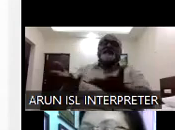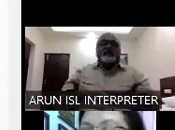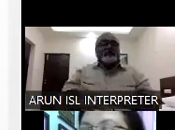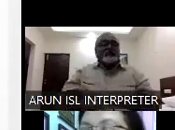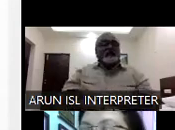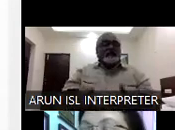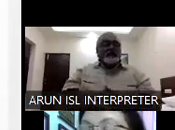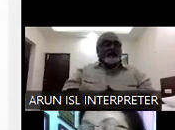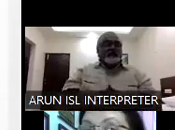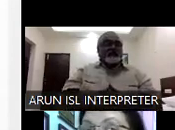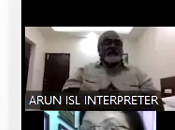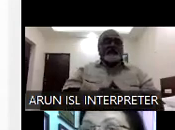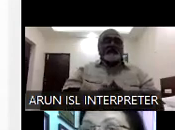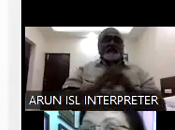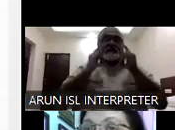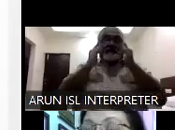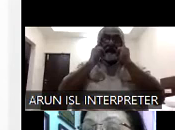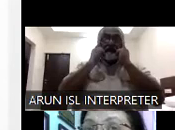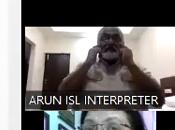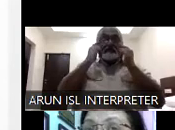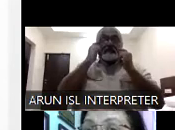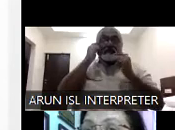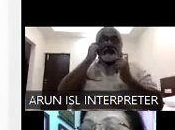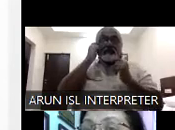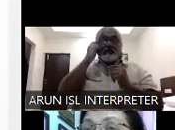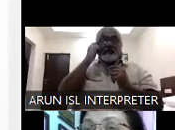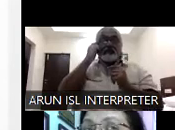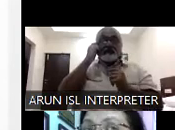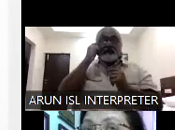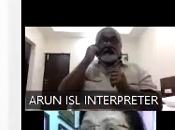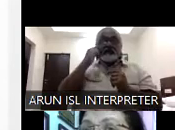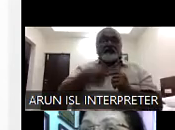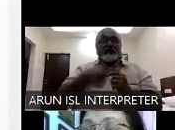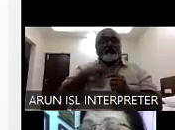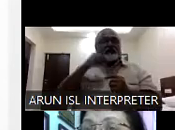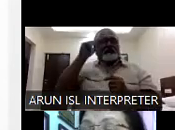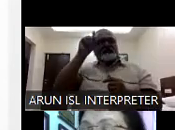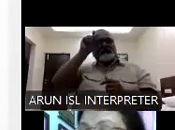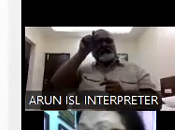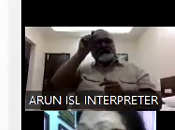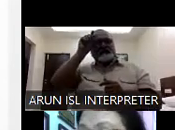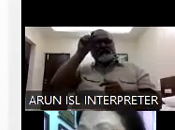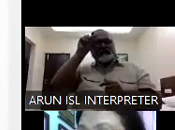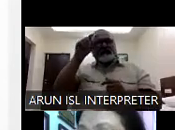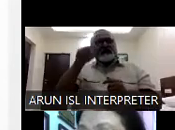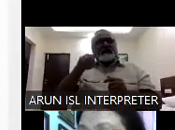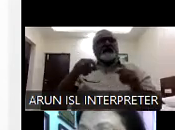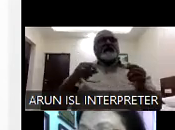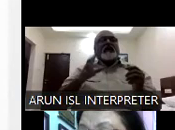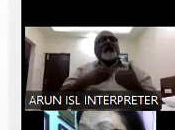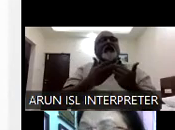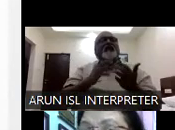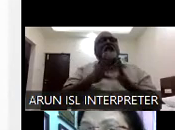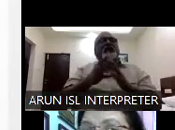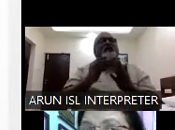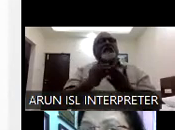we'll charge 700. And I was wondering that, how can you think about earning money